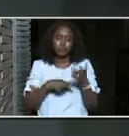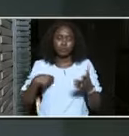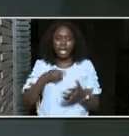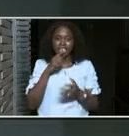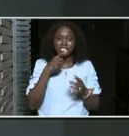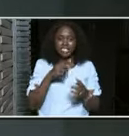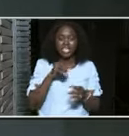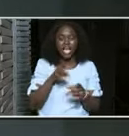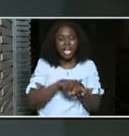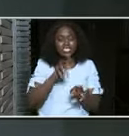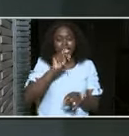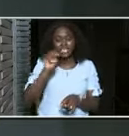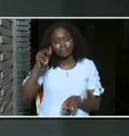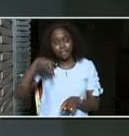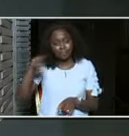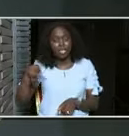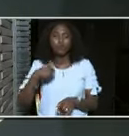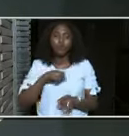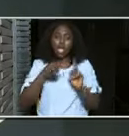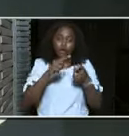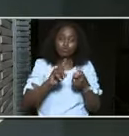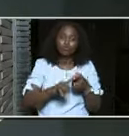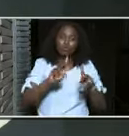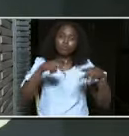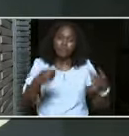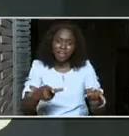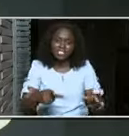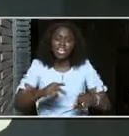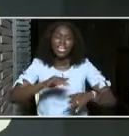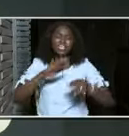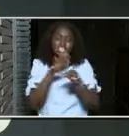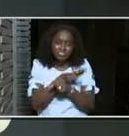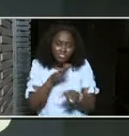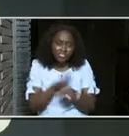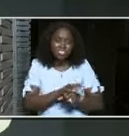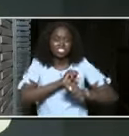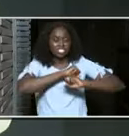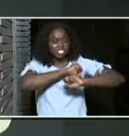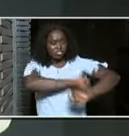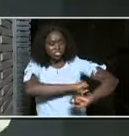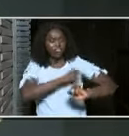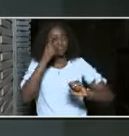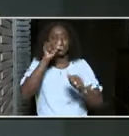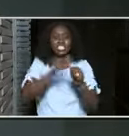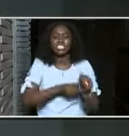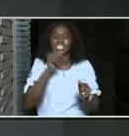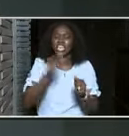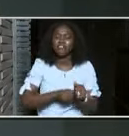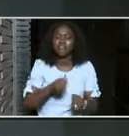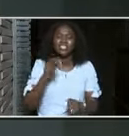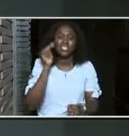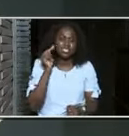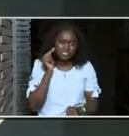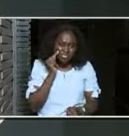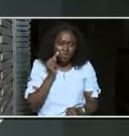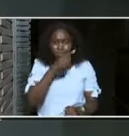we are going to provide adequate security for each and every Nigerian. Because we believe